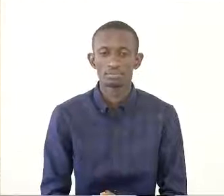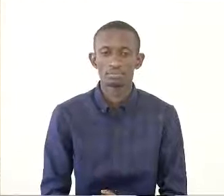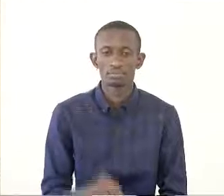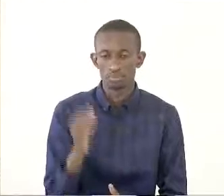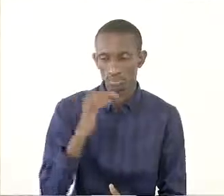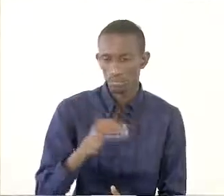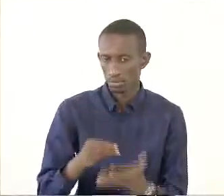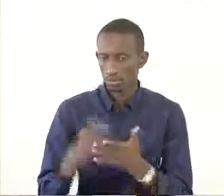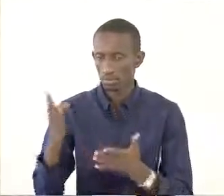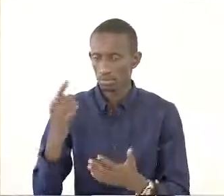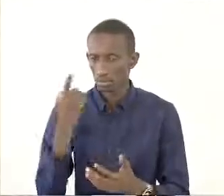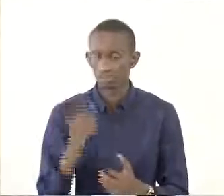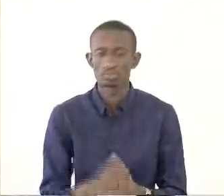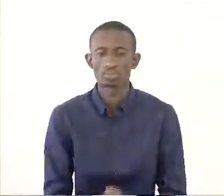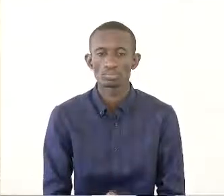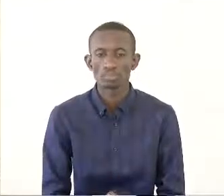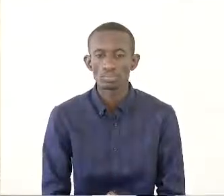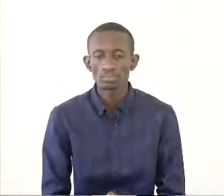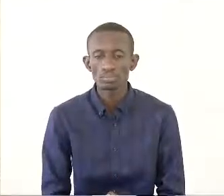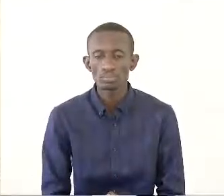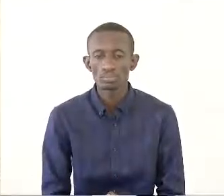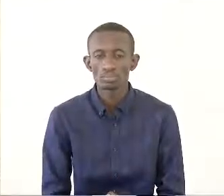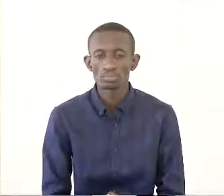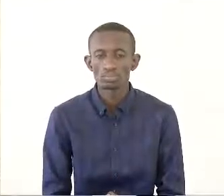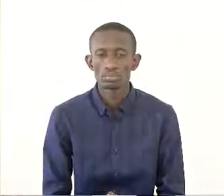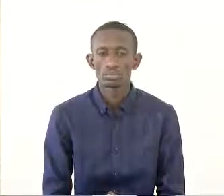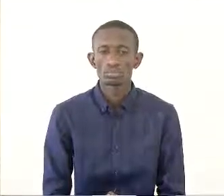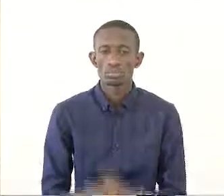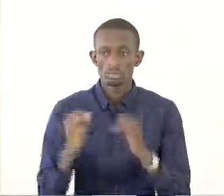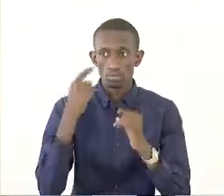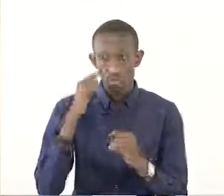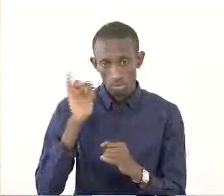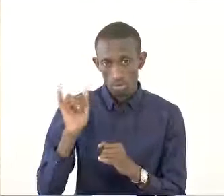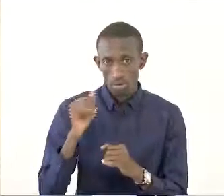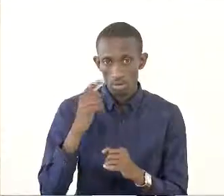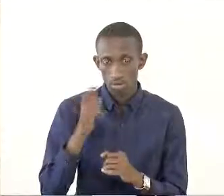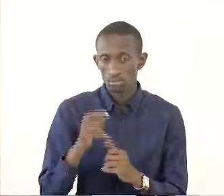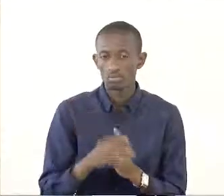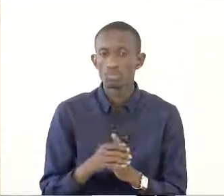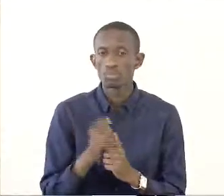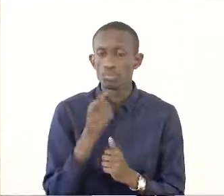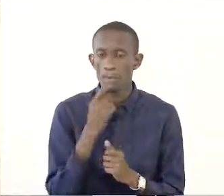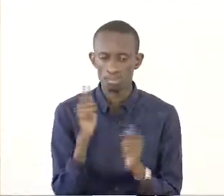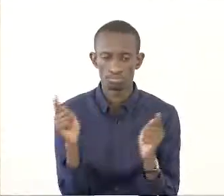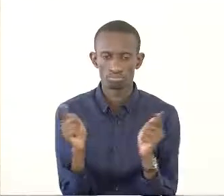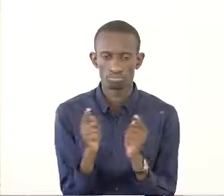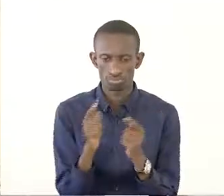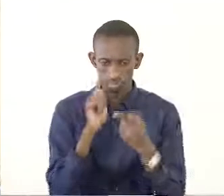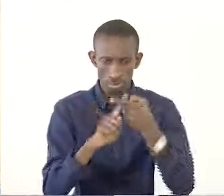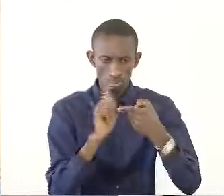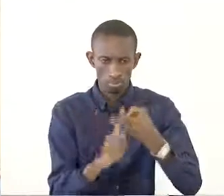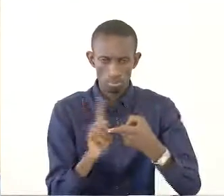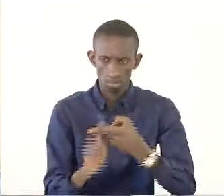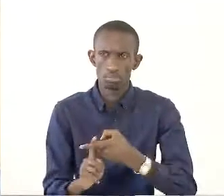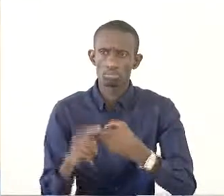for the value of y. When you go to y, I told you you have to sum up this. You